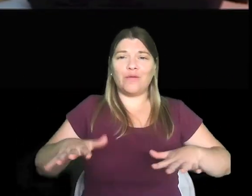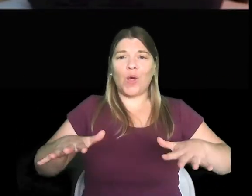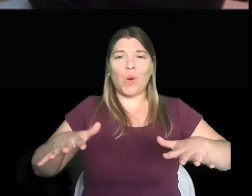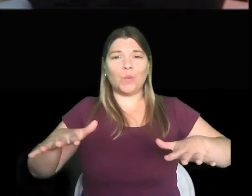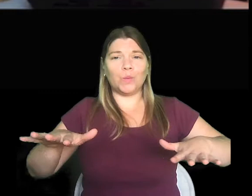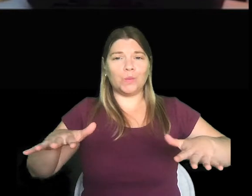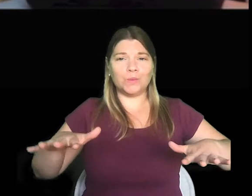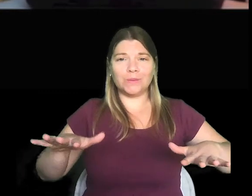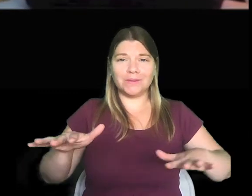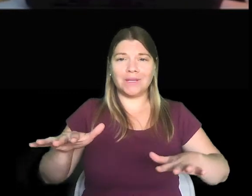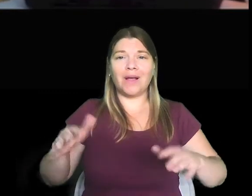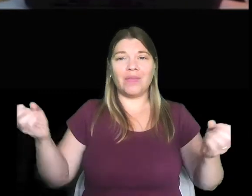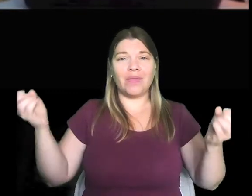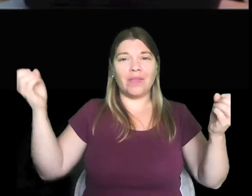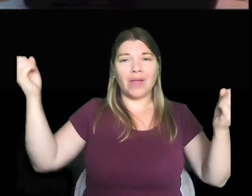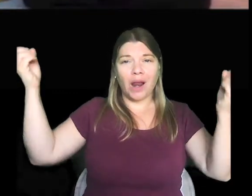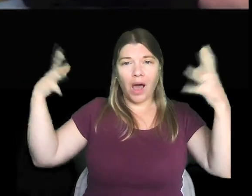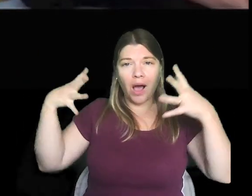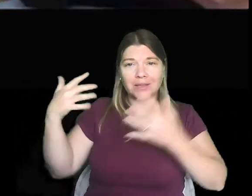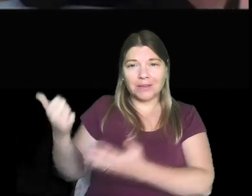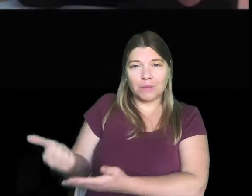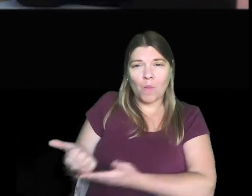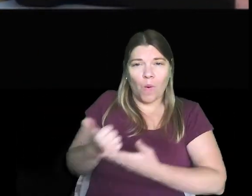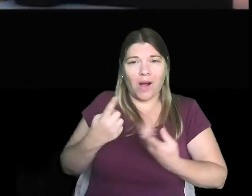holds us as if we were in water.